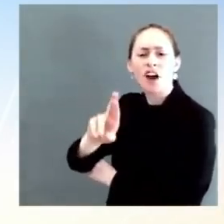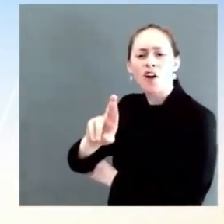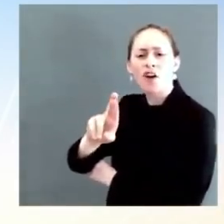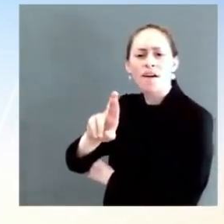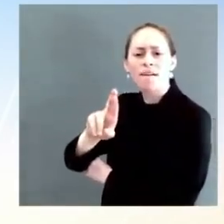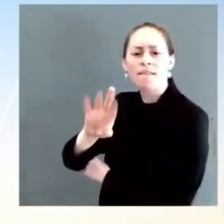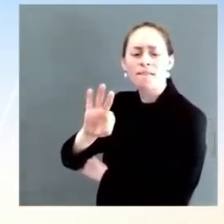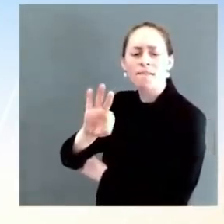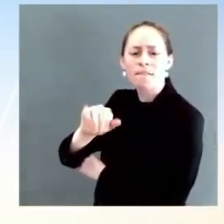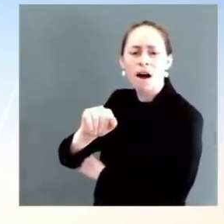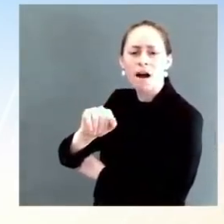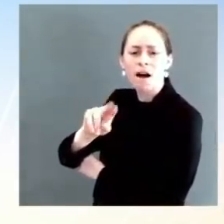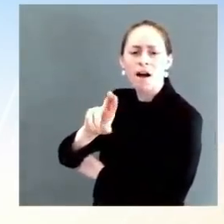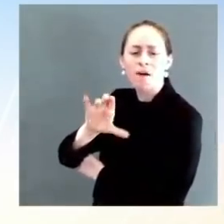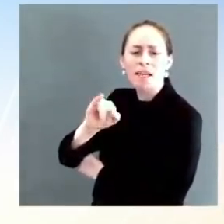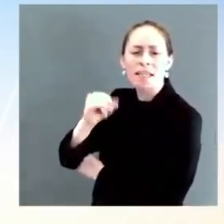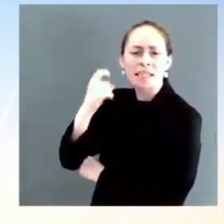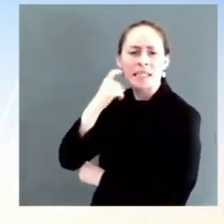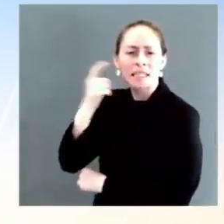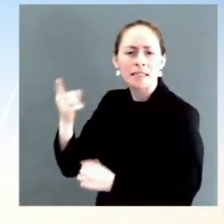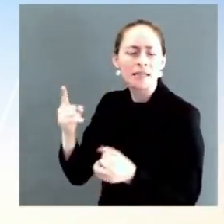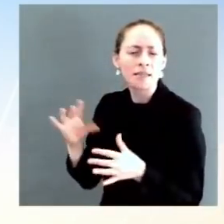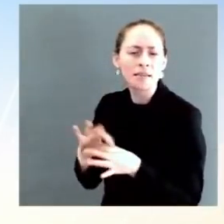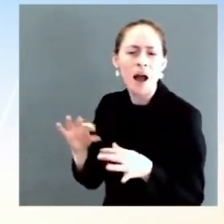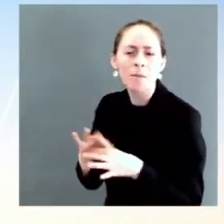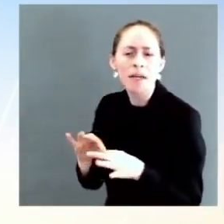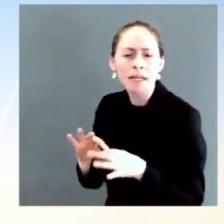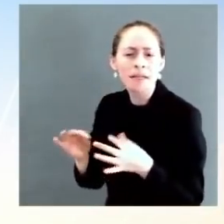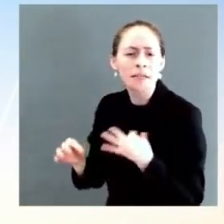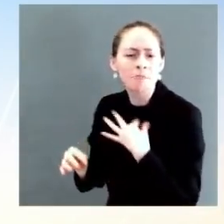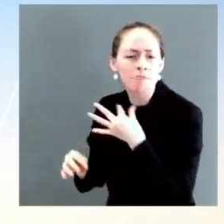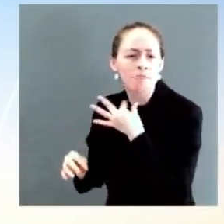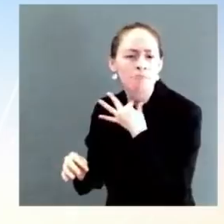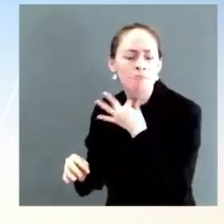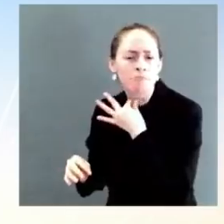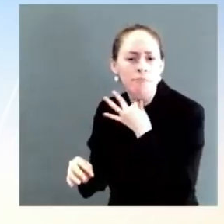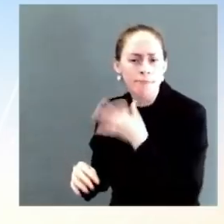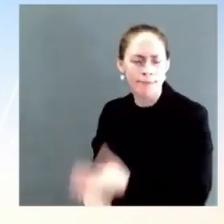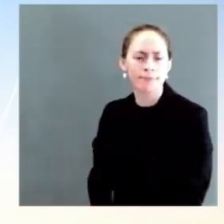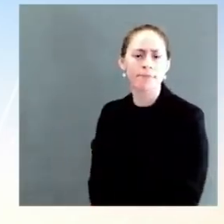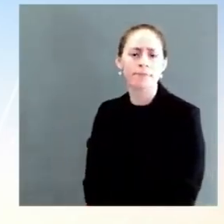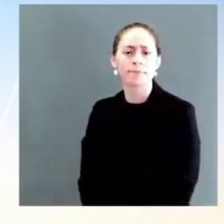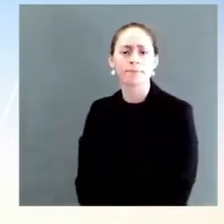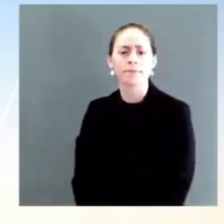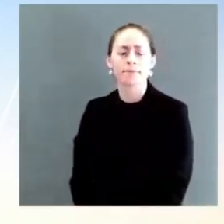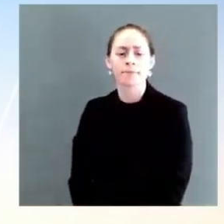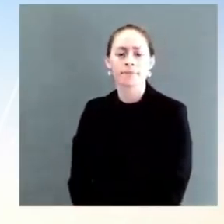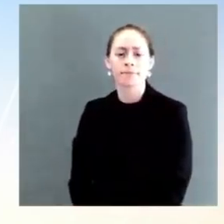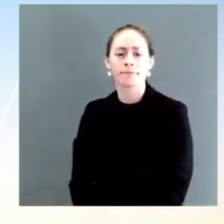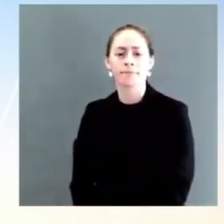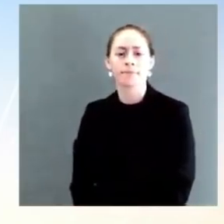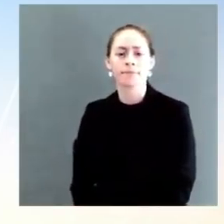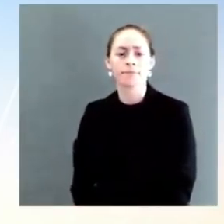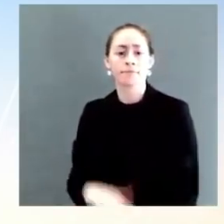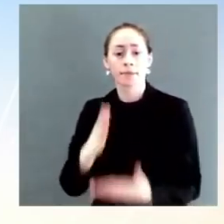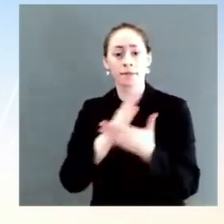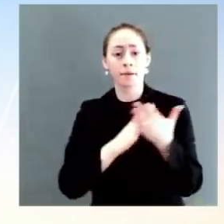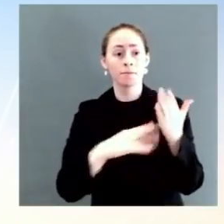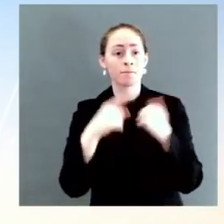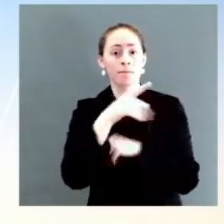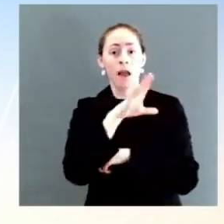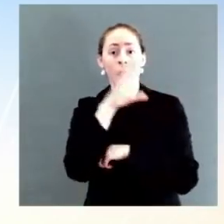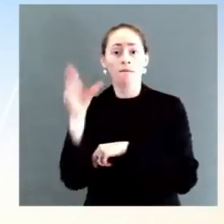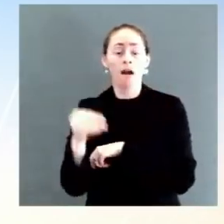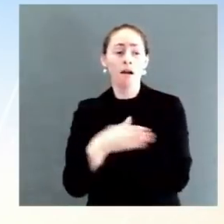found, or hasn't been found, those the restrictions hopefully should come off. At the same time, there are all these